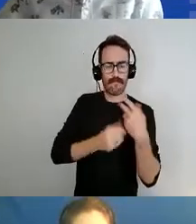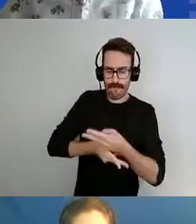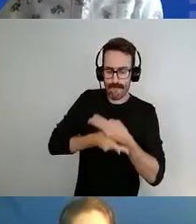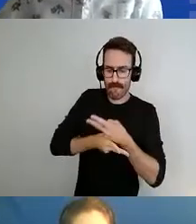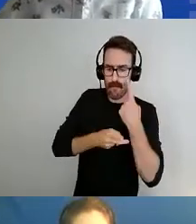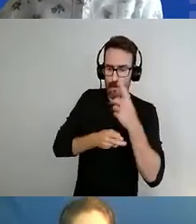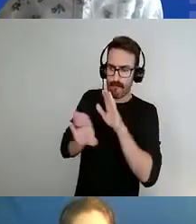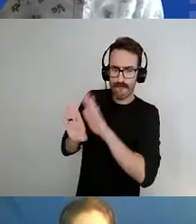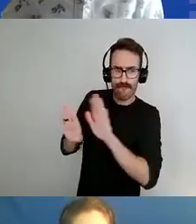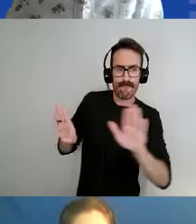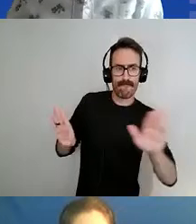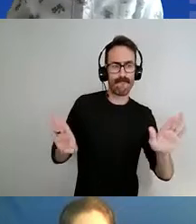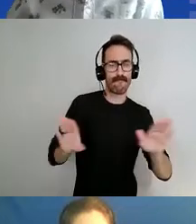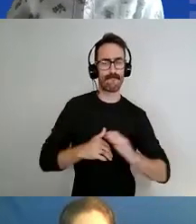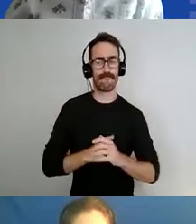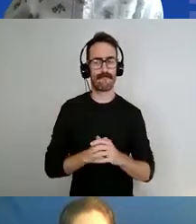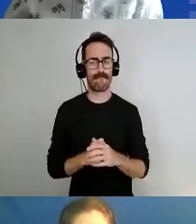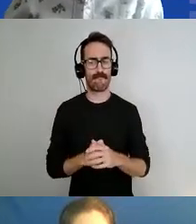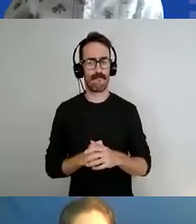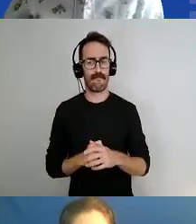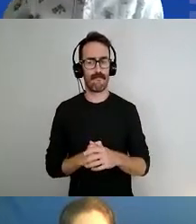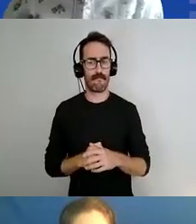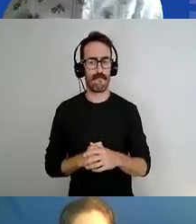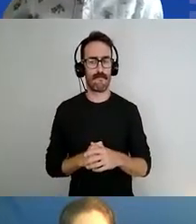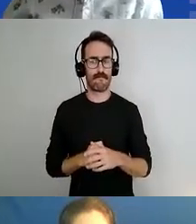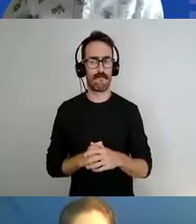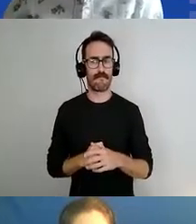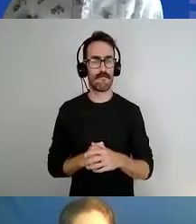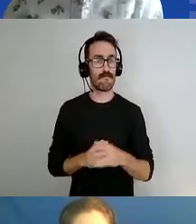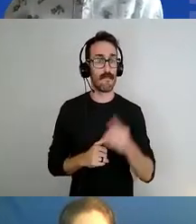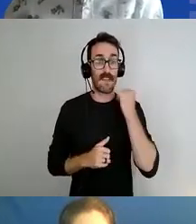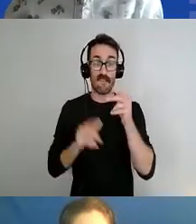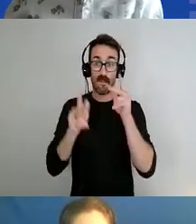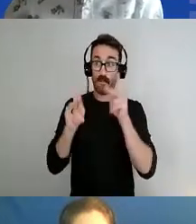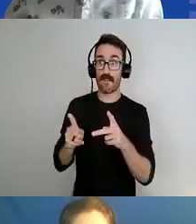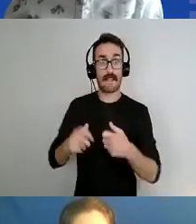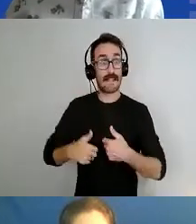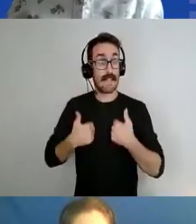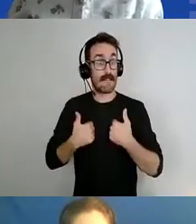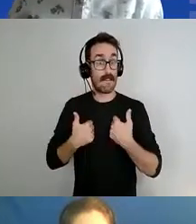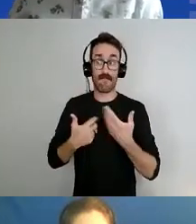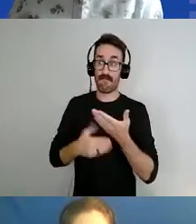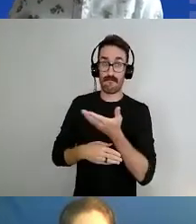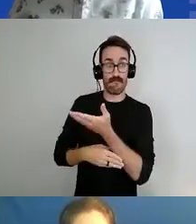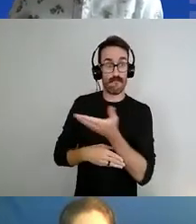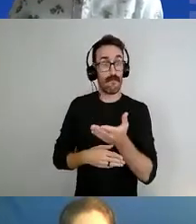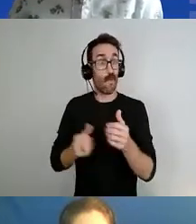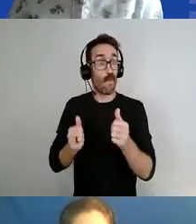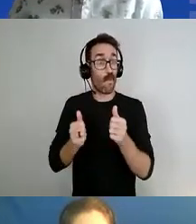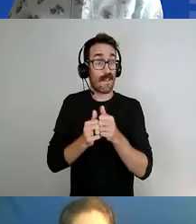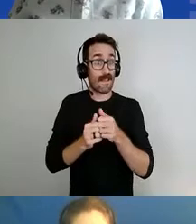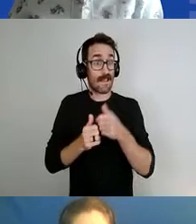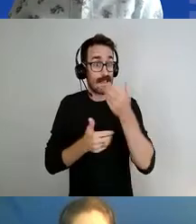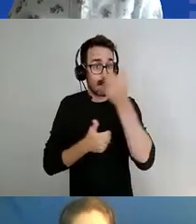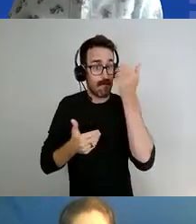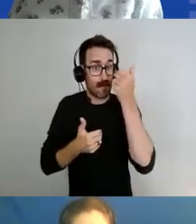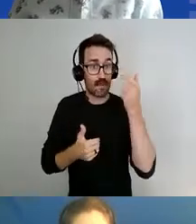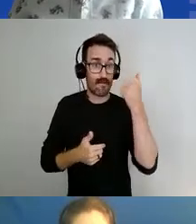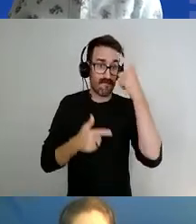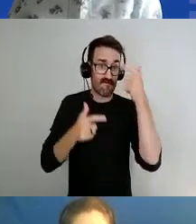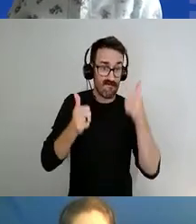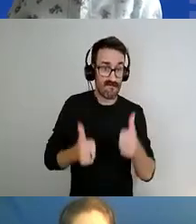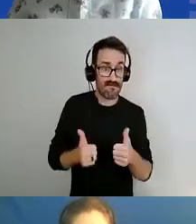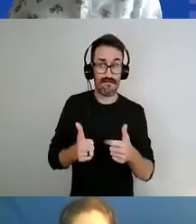for the person living with dementia who they showed up for. So some expressed that they were